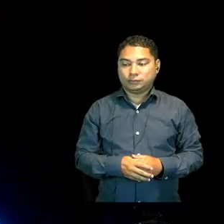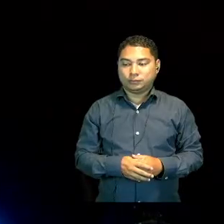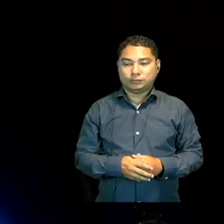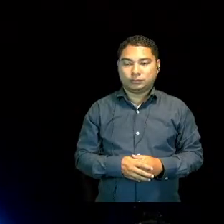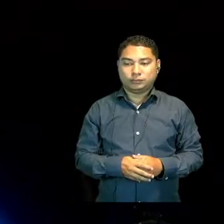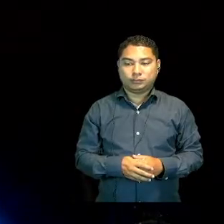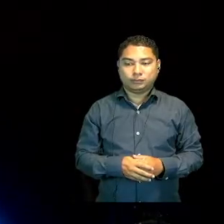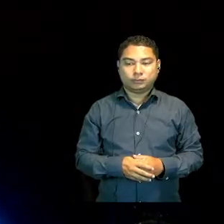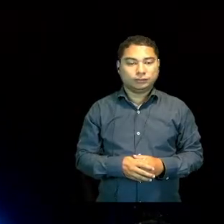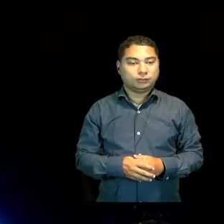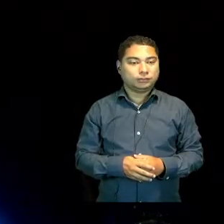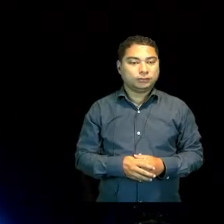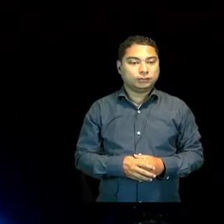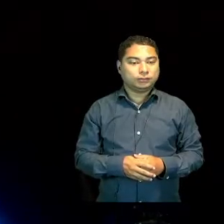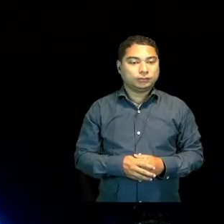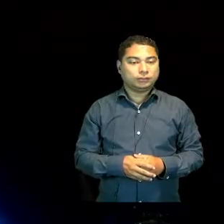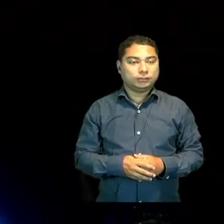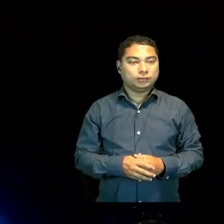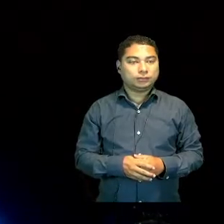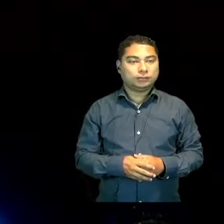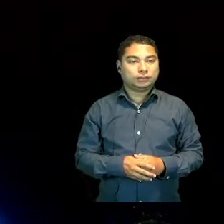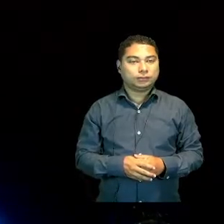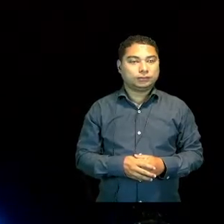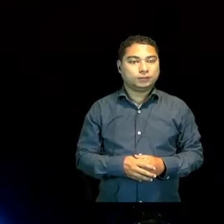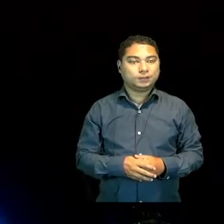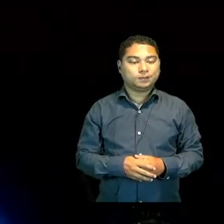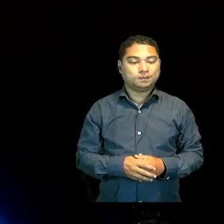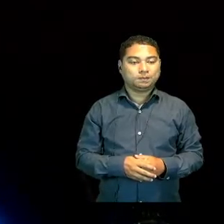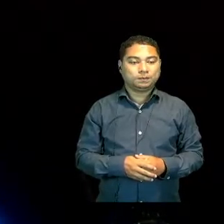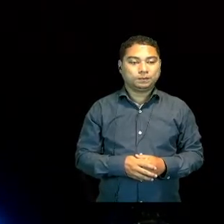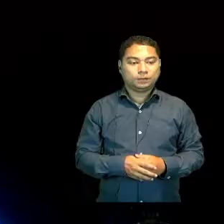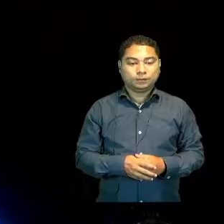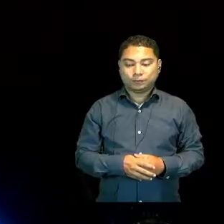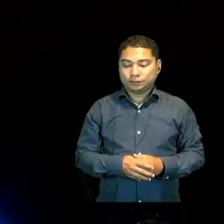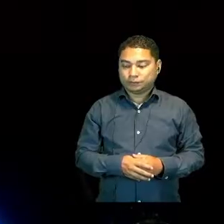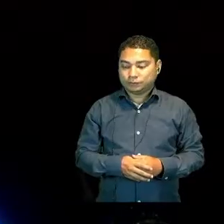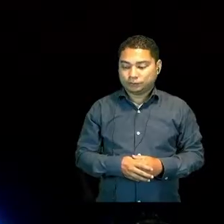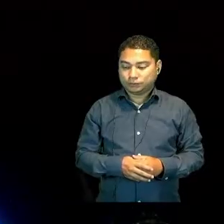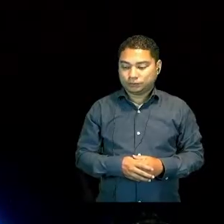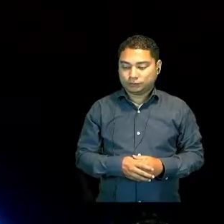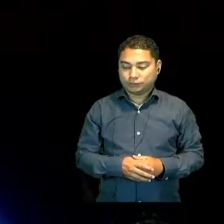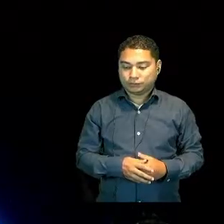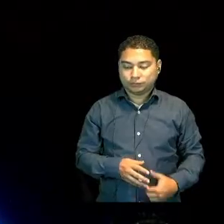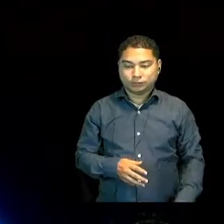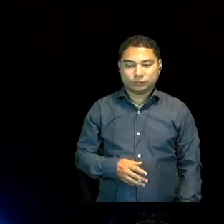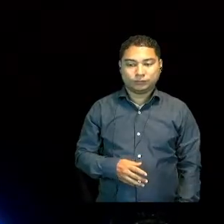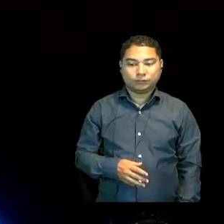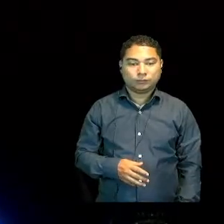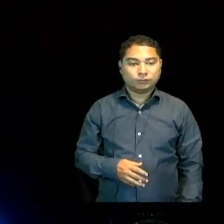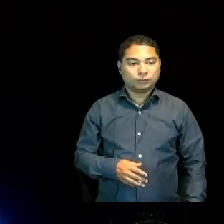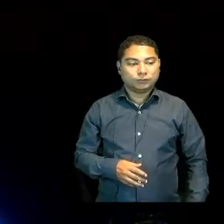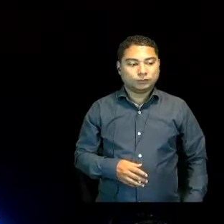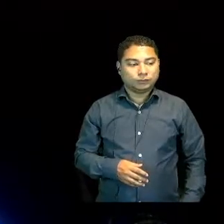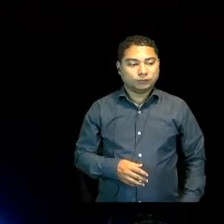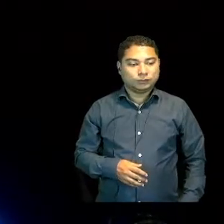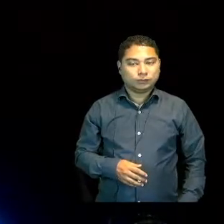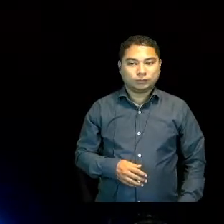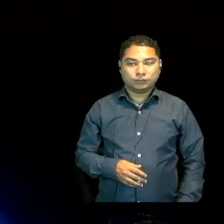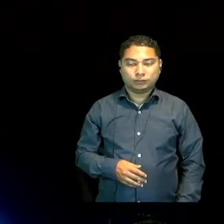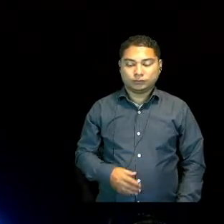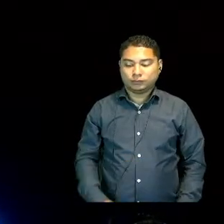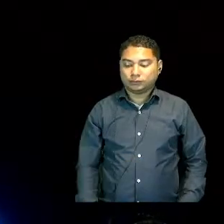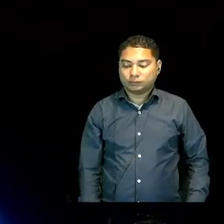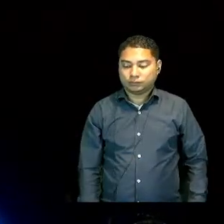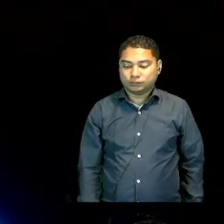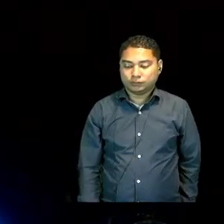y hablar un poco de 1955 y cuando se hizo el boicot en Montgomery, en Alabama. No sé los que